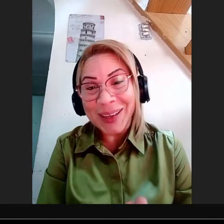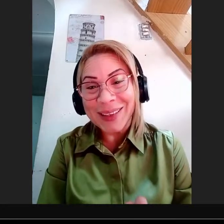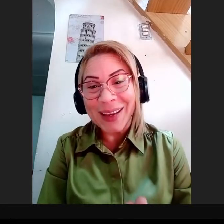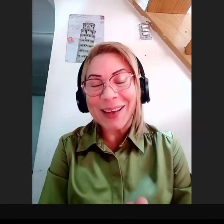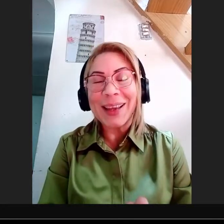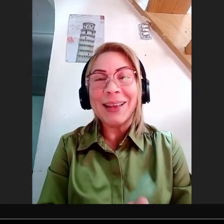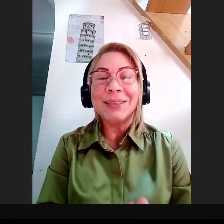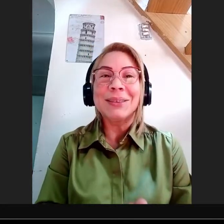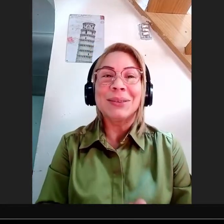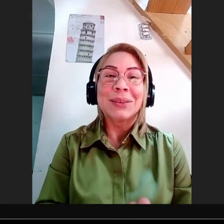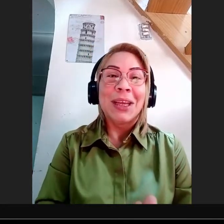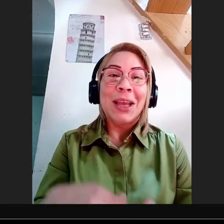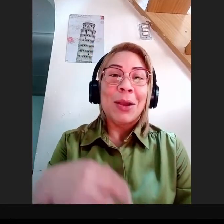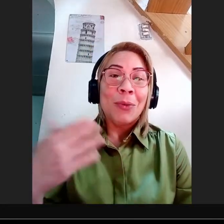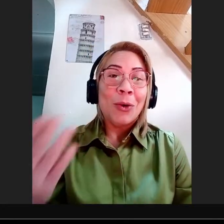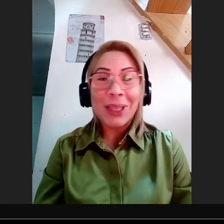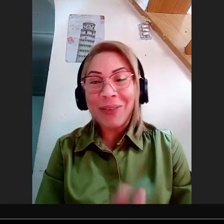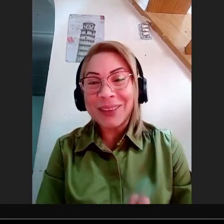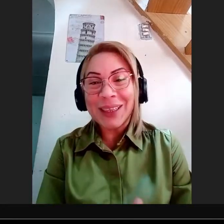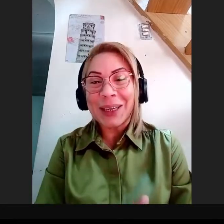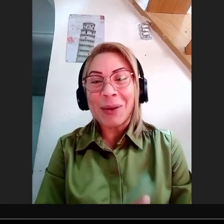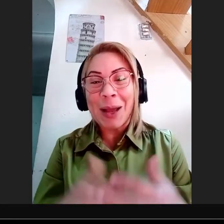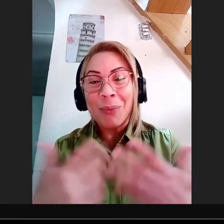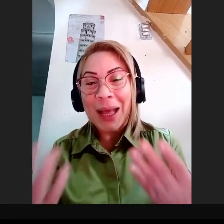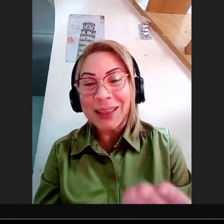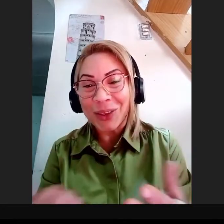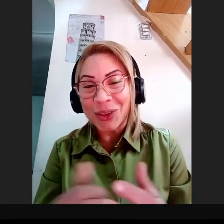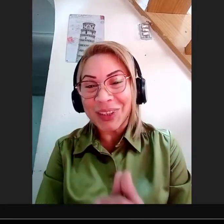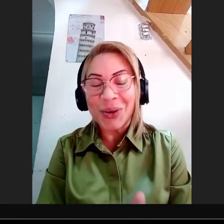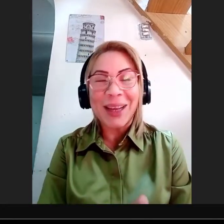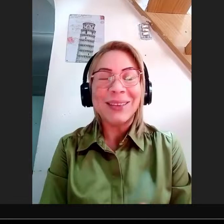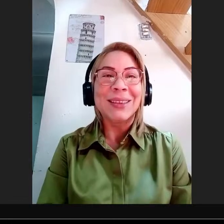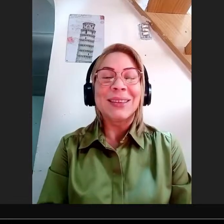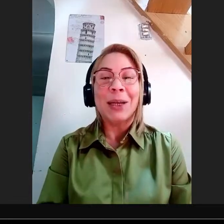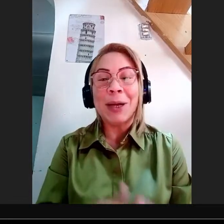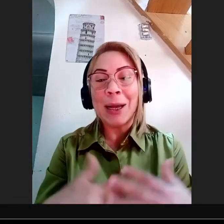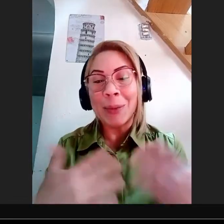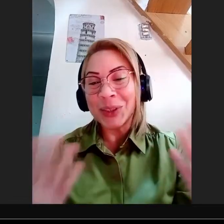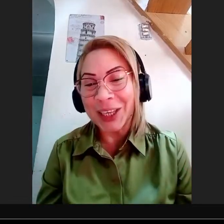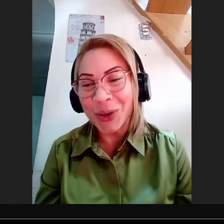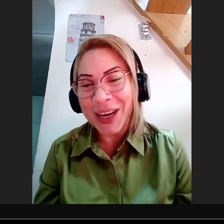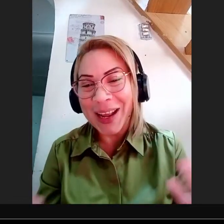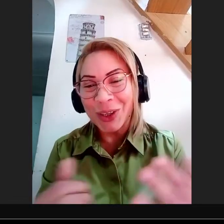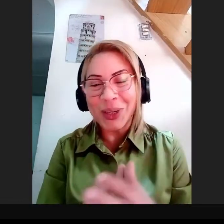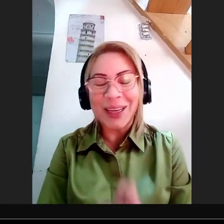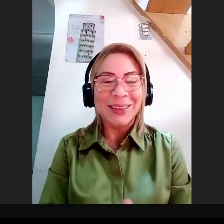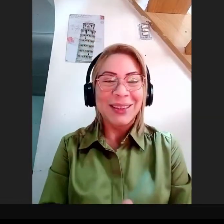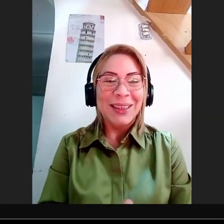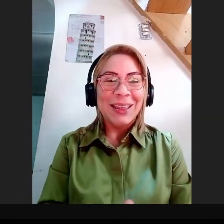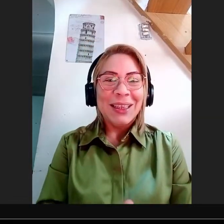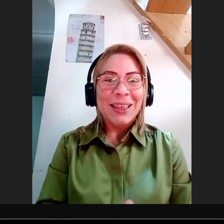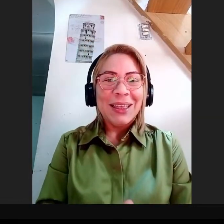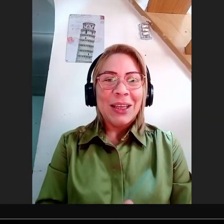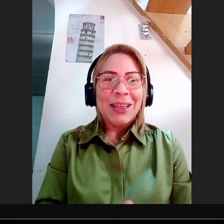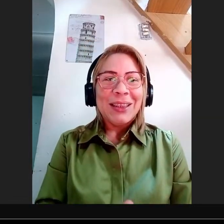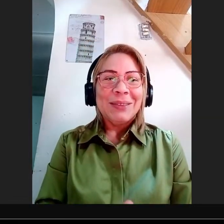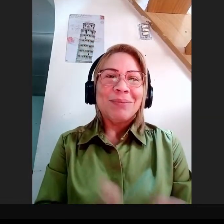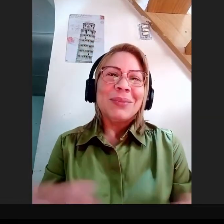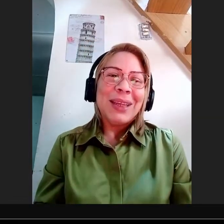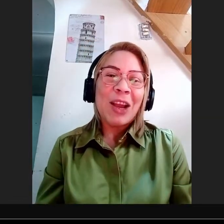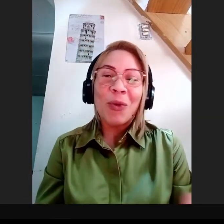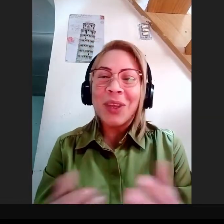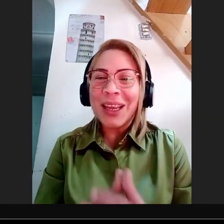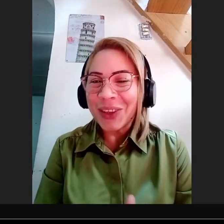10 horas We diarias, worked for 10 hours a otras day. veces trabajábamos hasta 12 horas, trabajábamos Sometimes we de lunes a even viernes. worked 12 hours